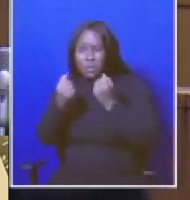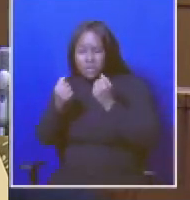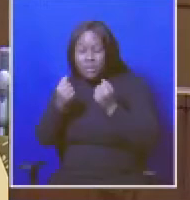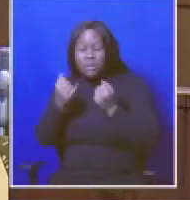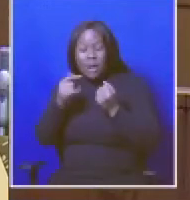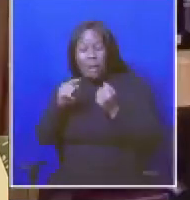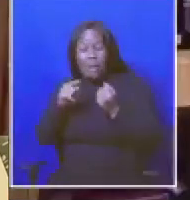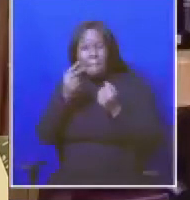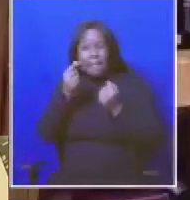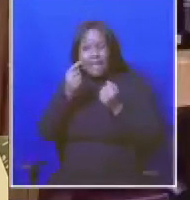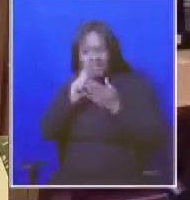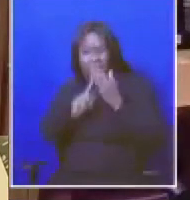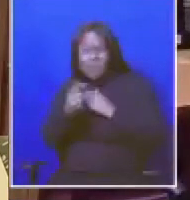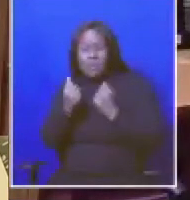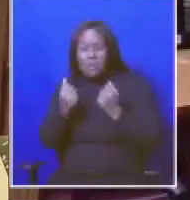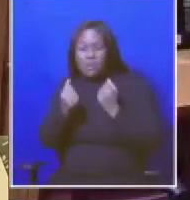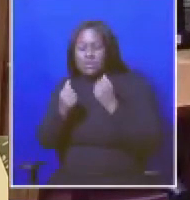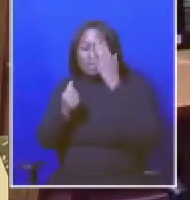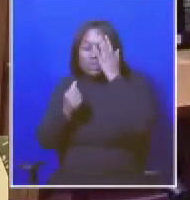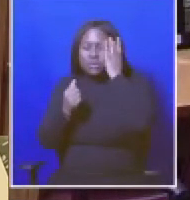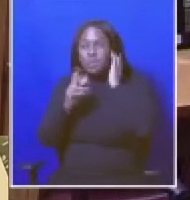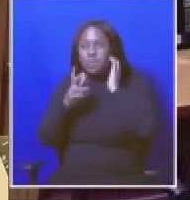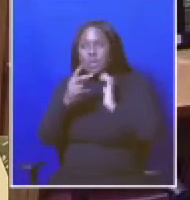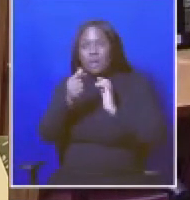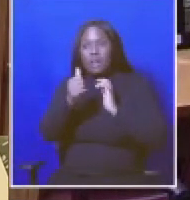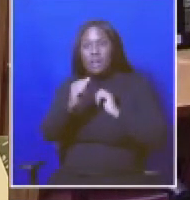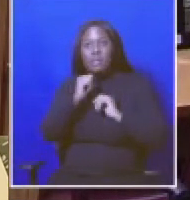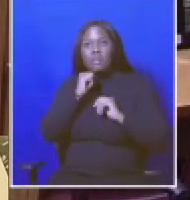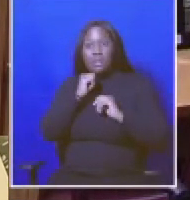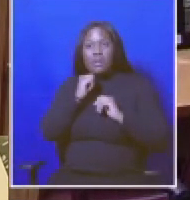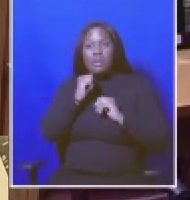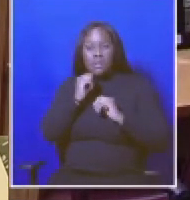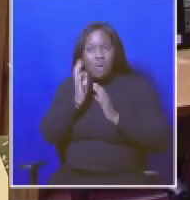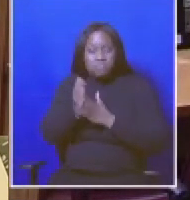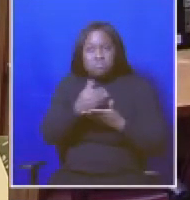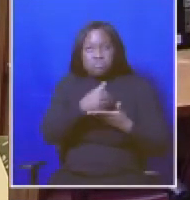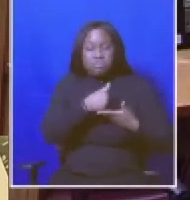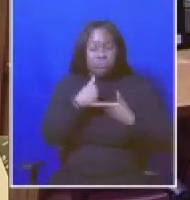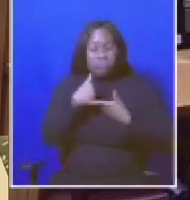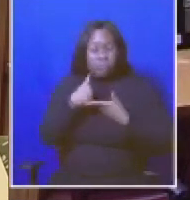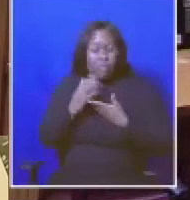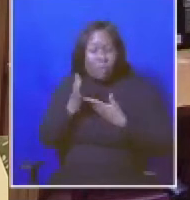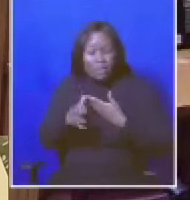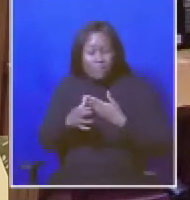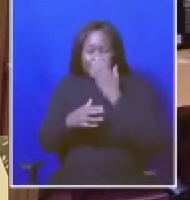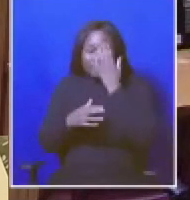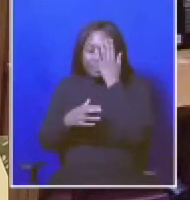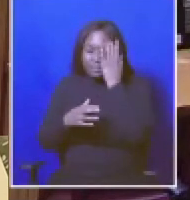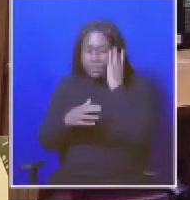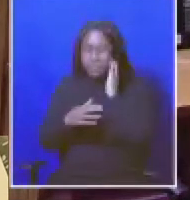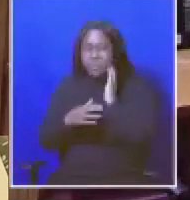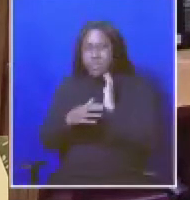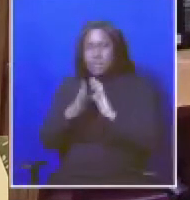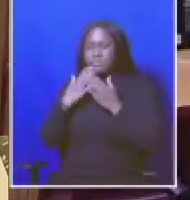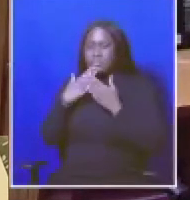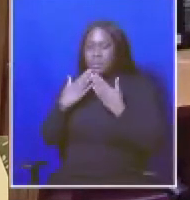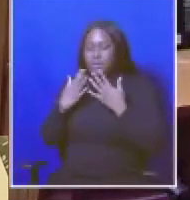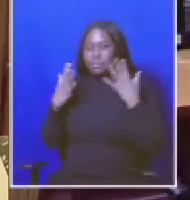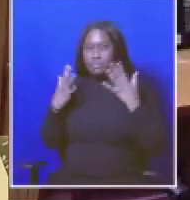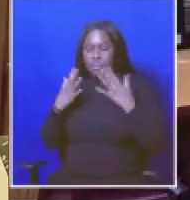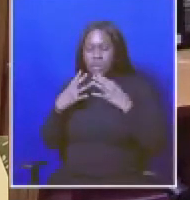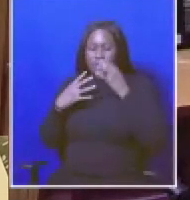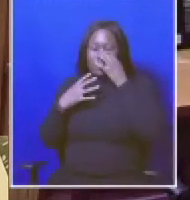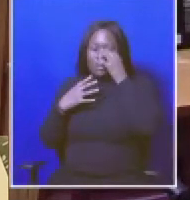President. Thank you very much, Chairperson. As I indicated earlier, the SIU